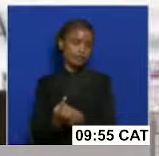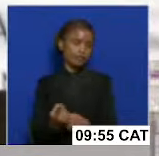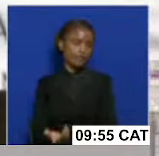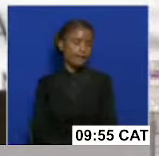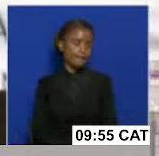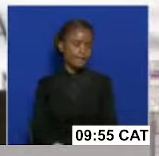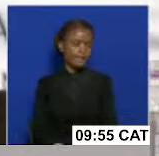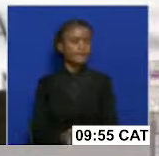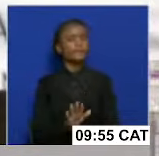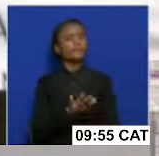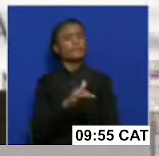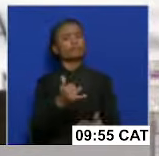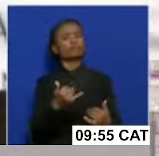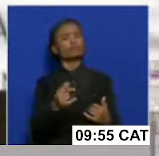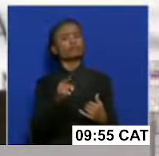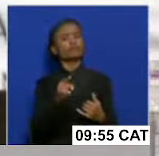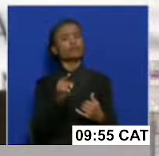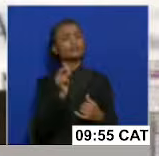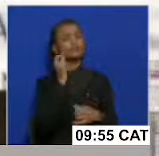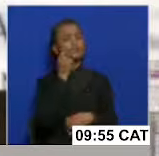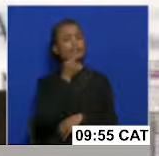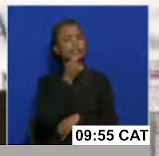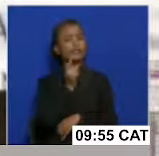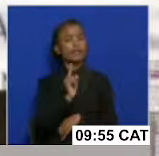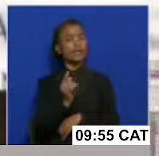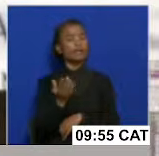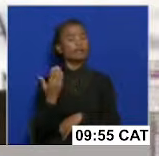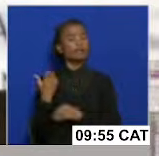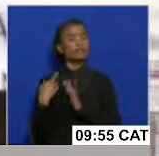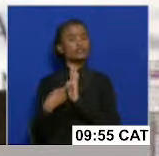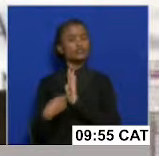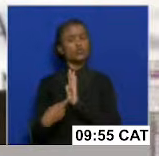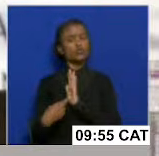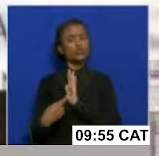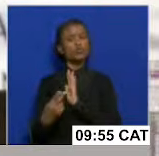you refer to a previous role, what role was that?